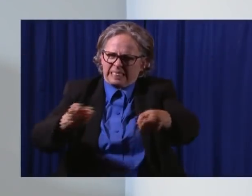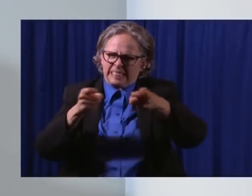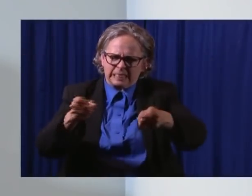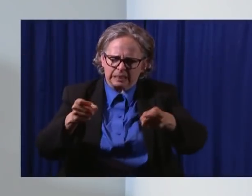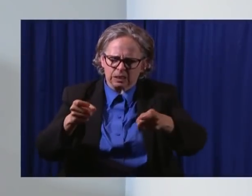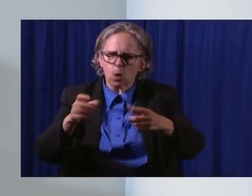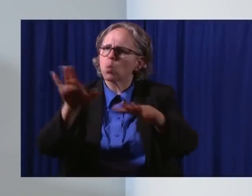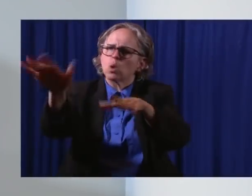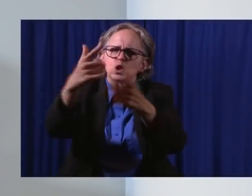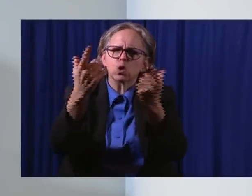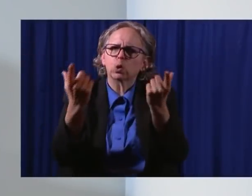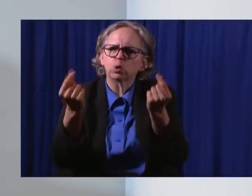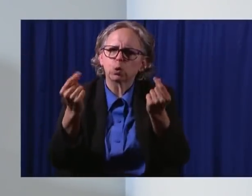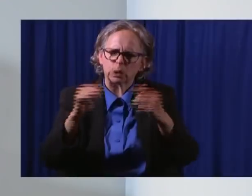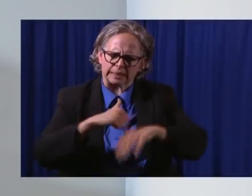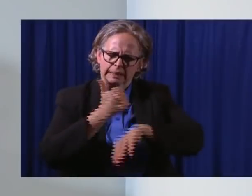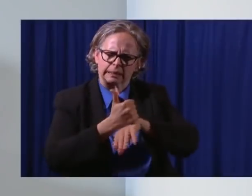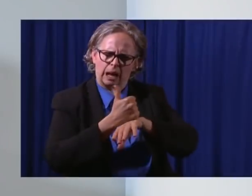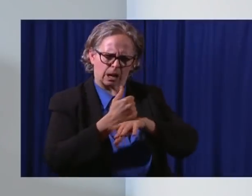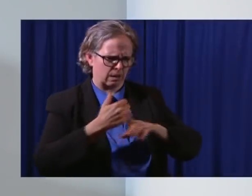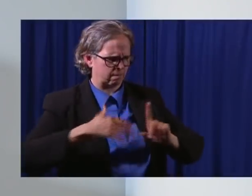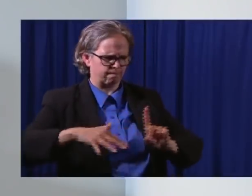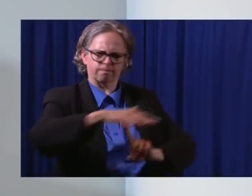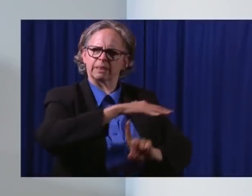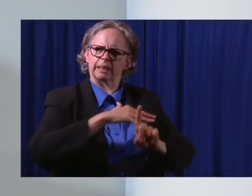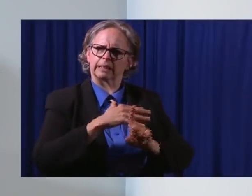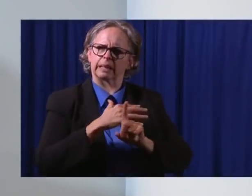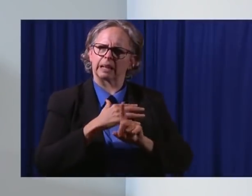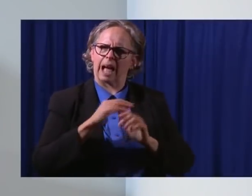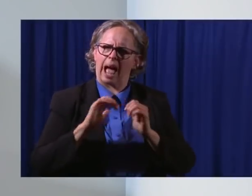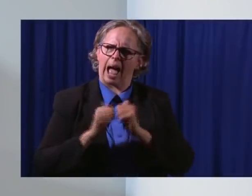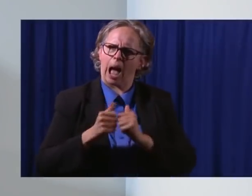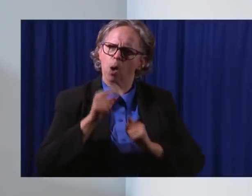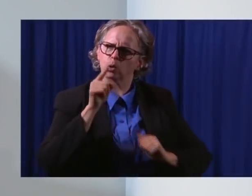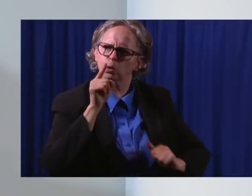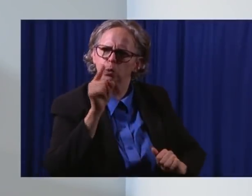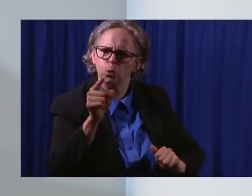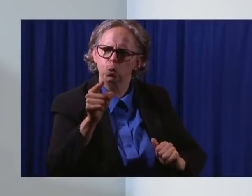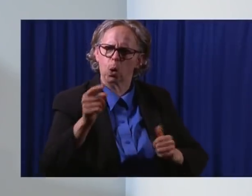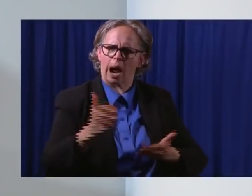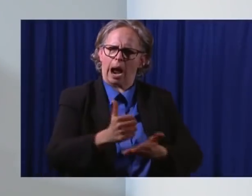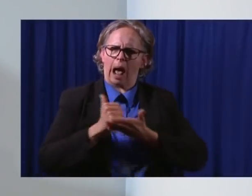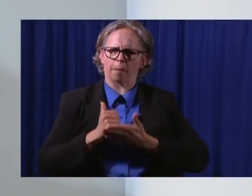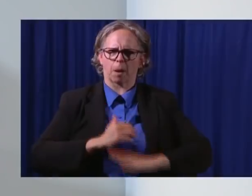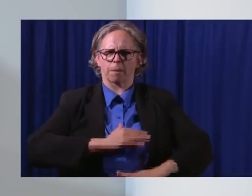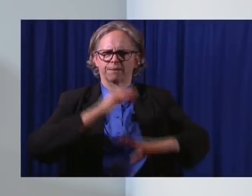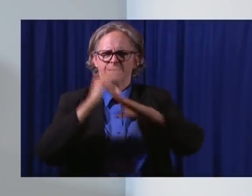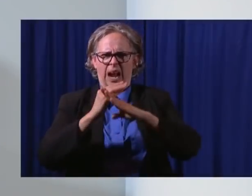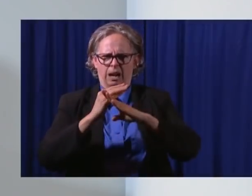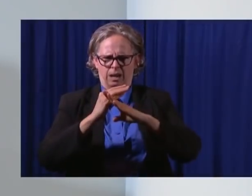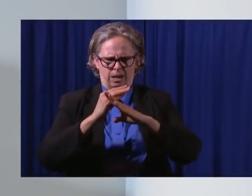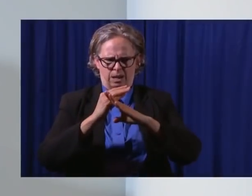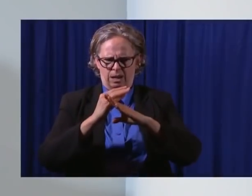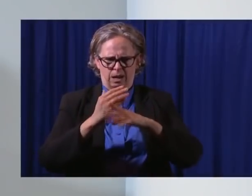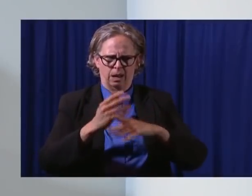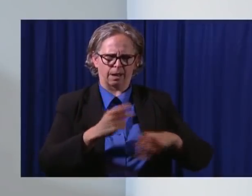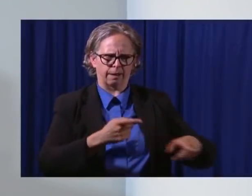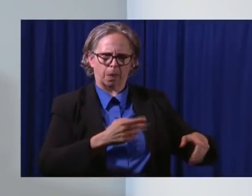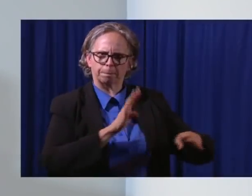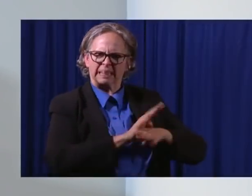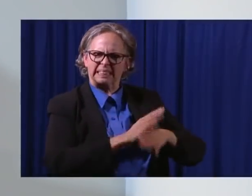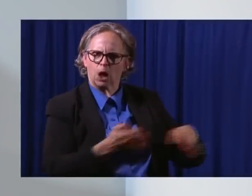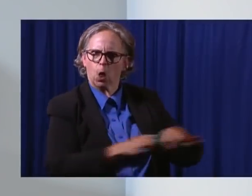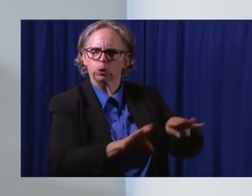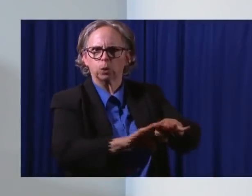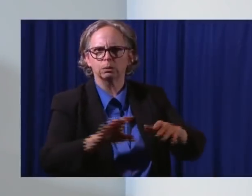the idea of closures again because the virus gets out of control? That's, I think the goal we all have is to keep people safe and to